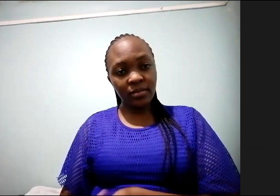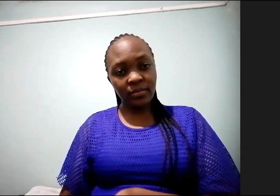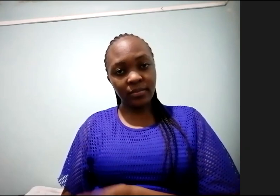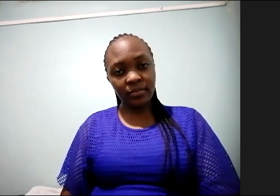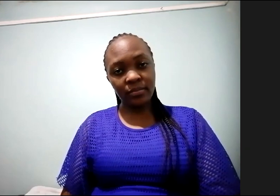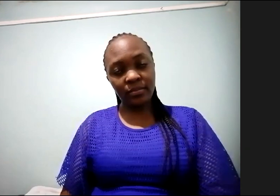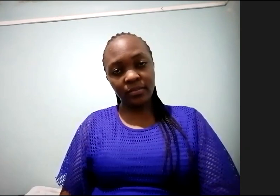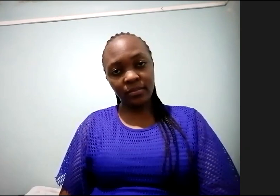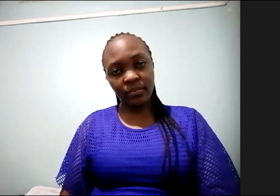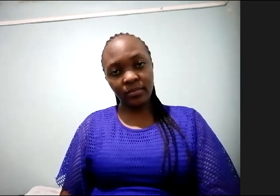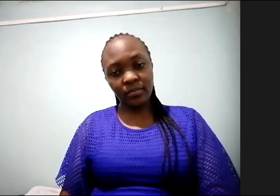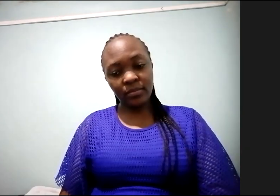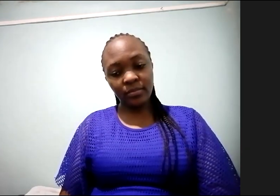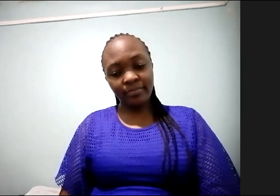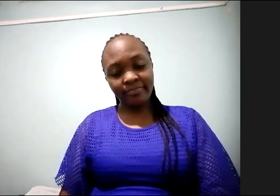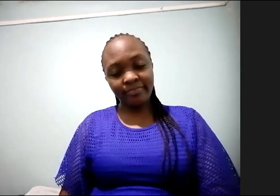Okay.